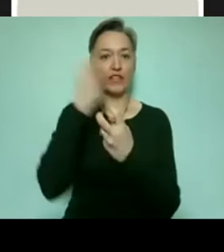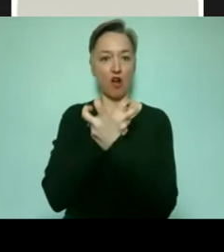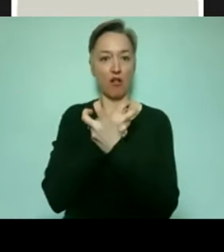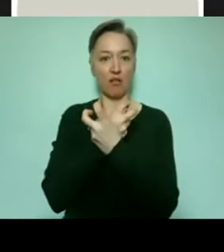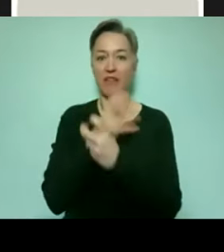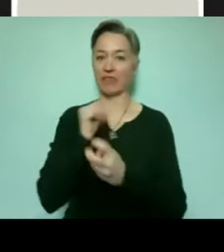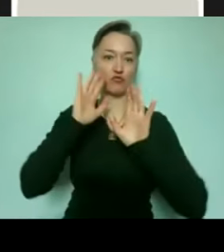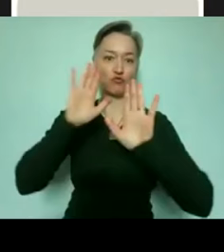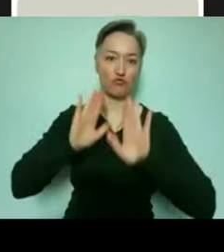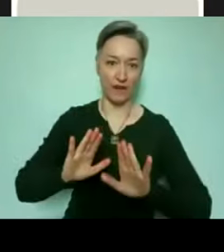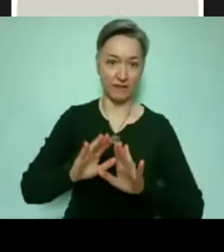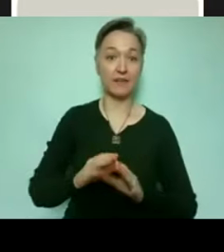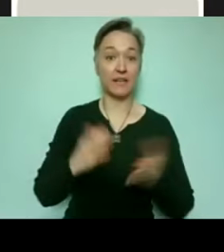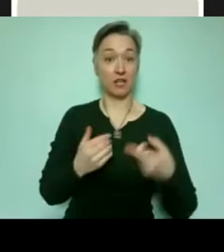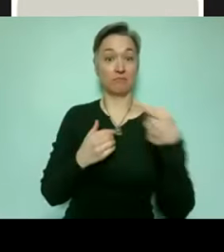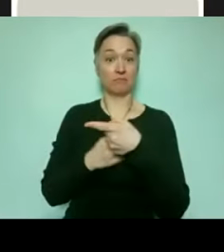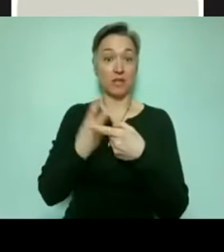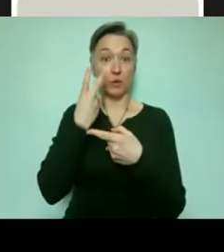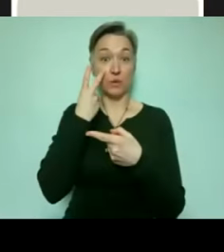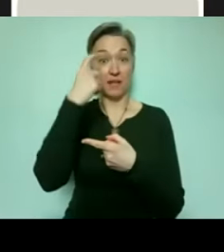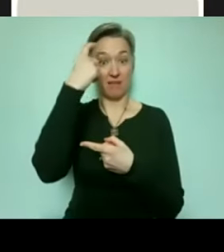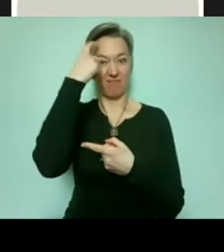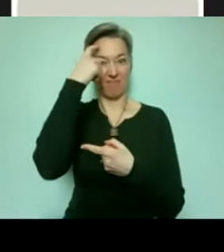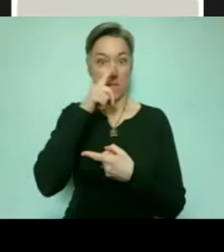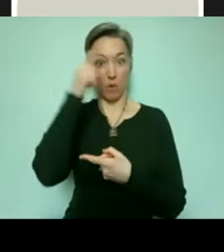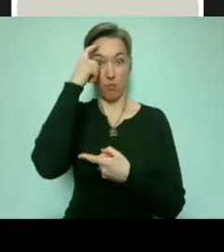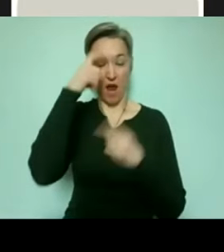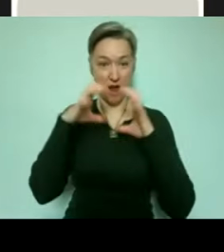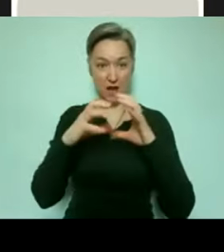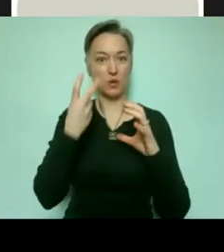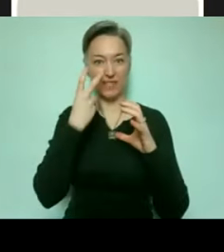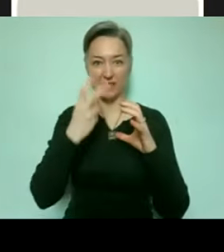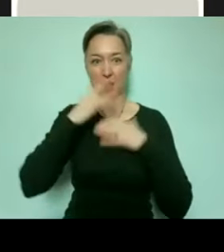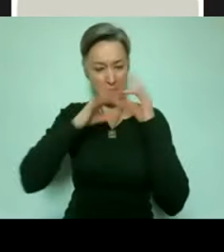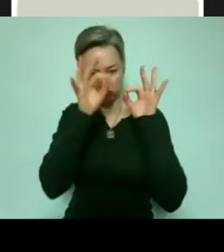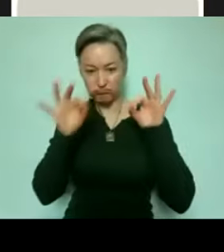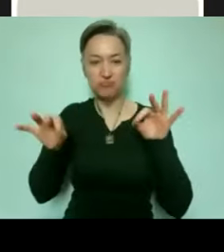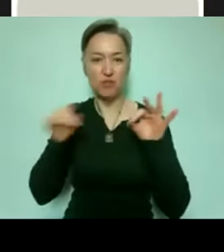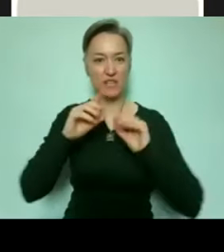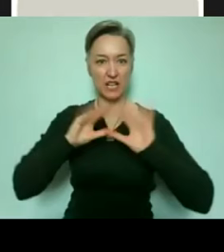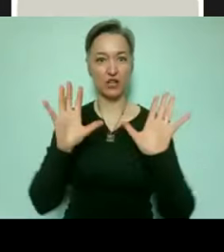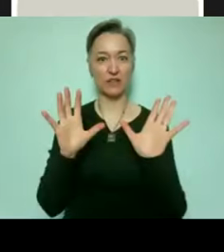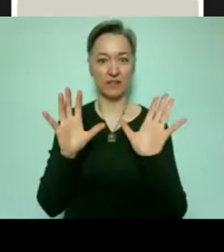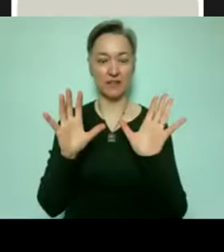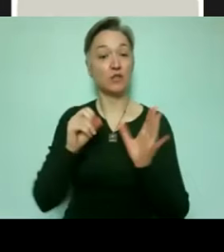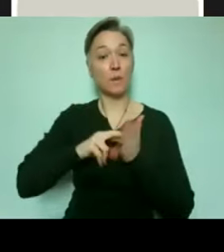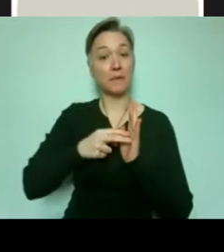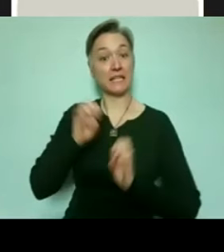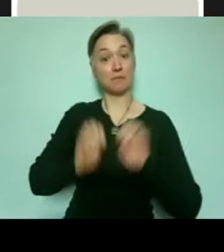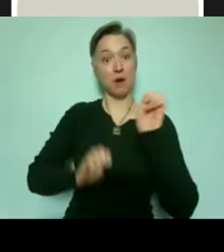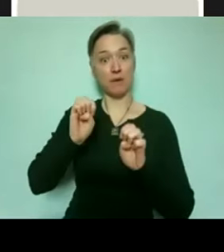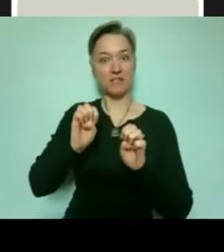great. This is, you're seeing here the mouse brain. You can see all the vasculature really beautifully. And this means that the experiments are pretty